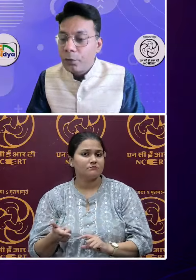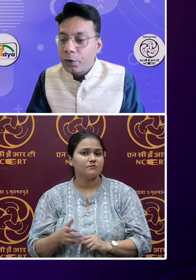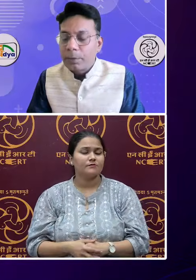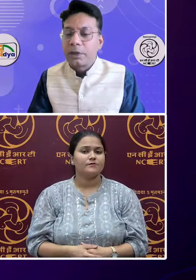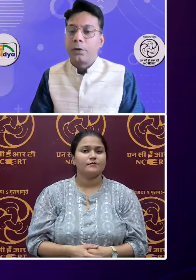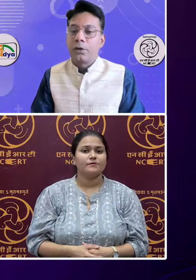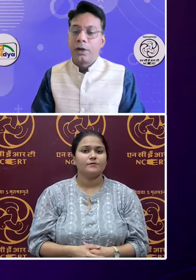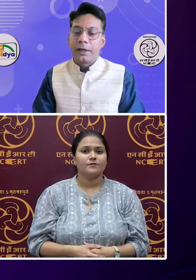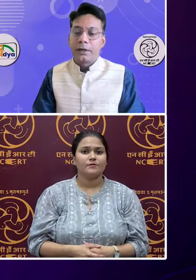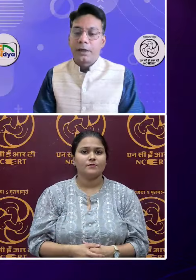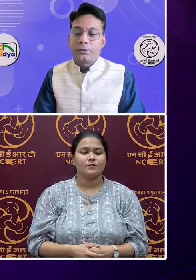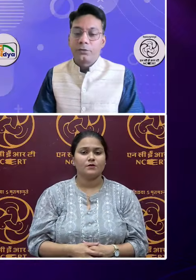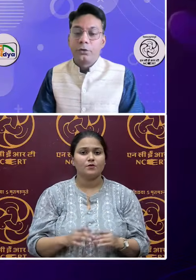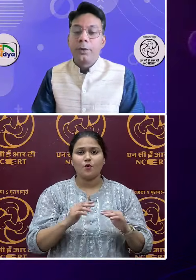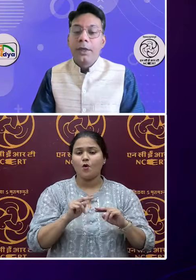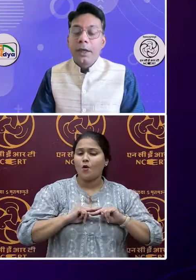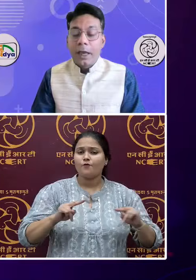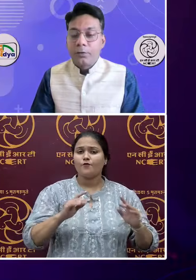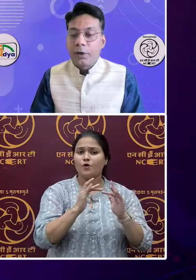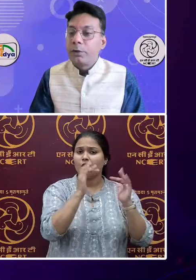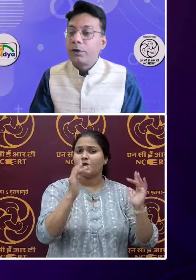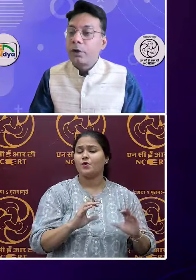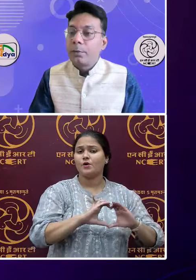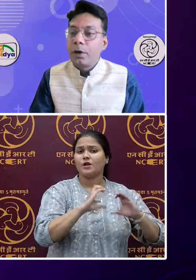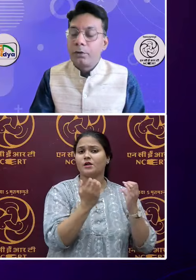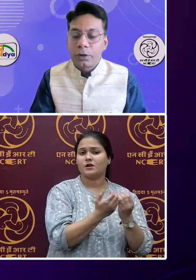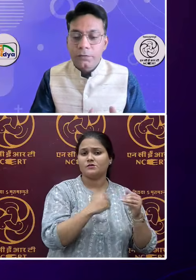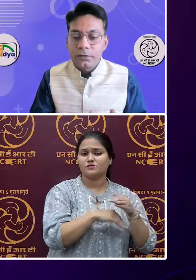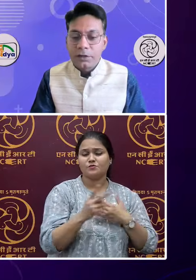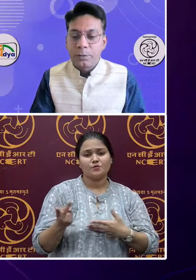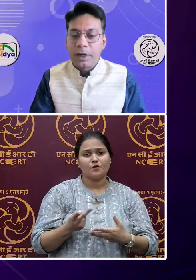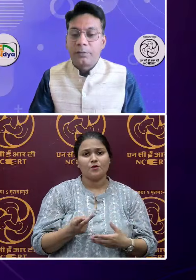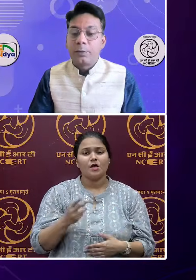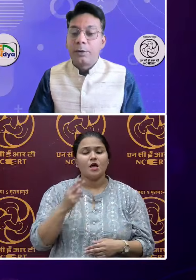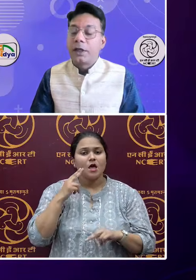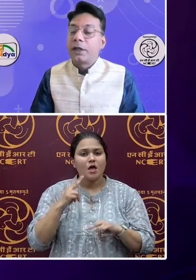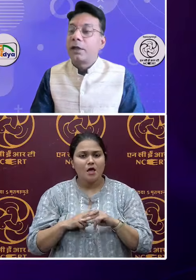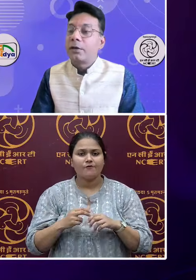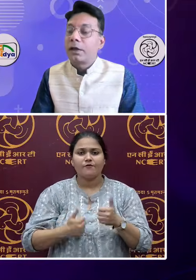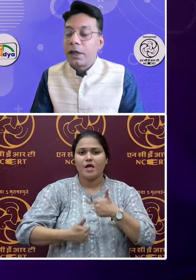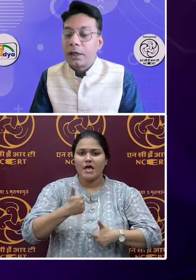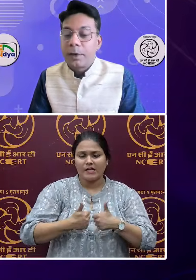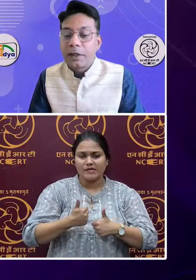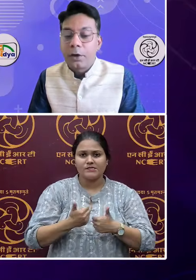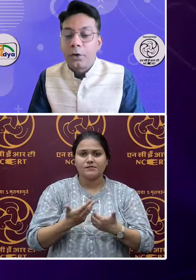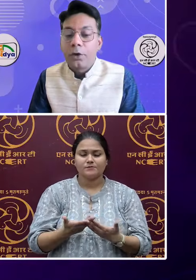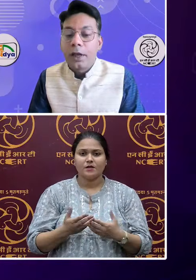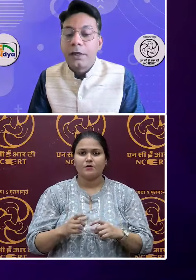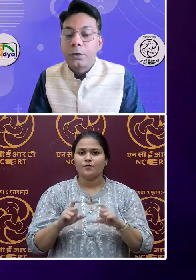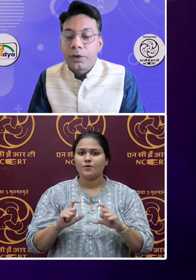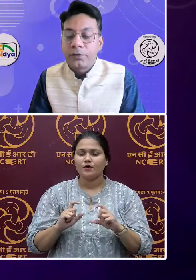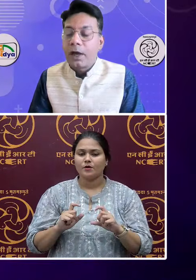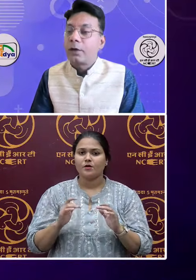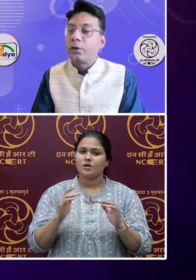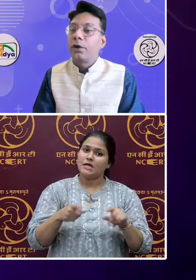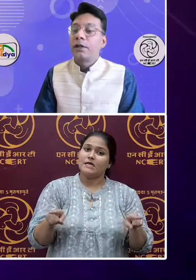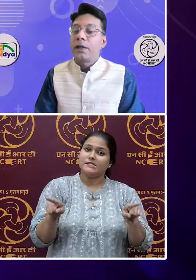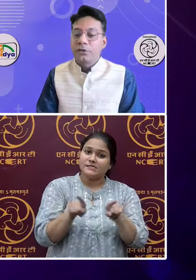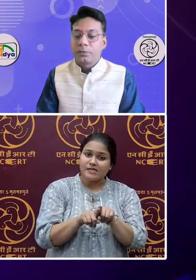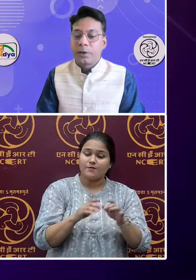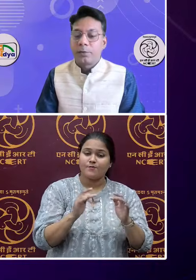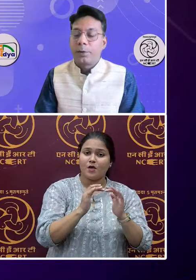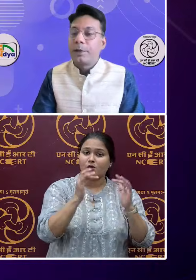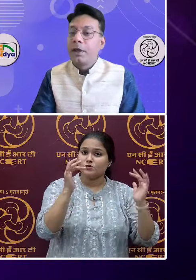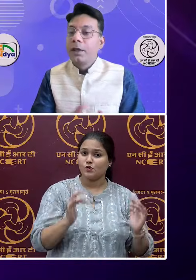discussion forum in the online classroom. And when we talk about assessment, will be taken care by the online quiz or